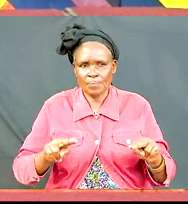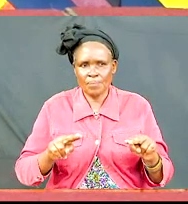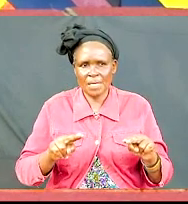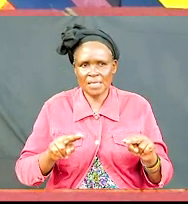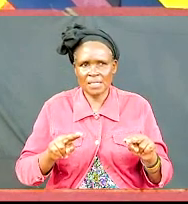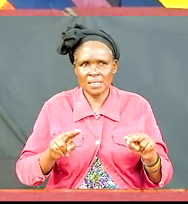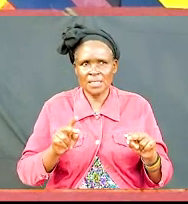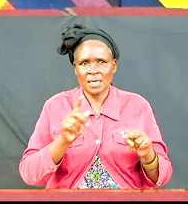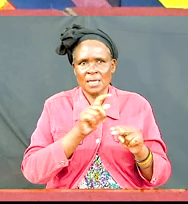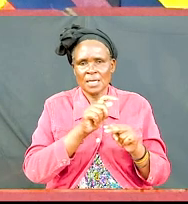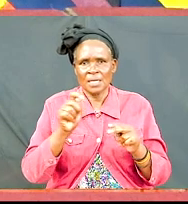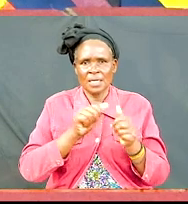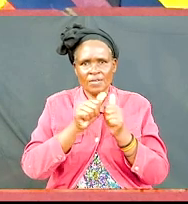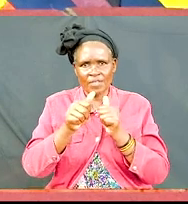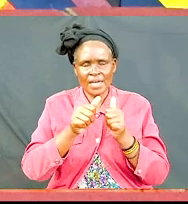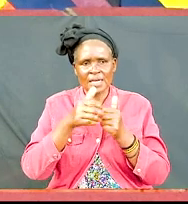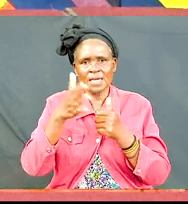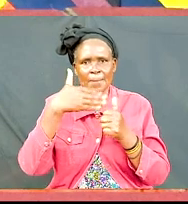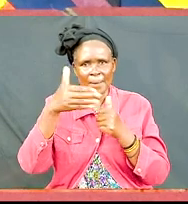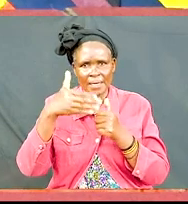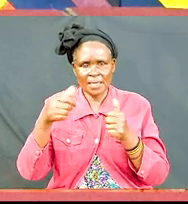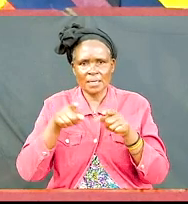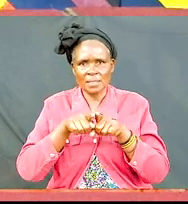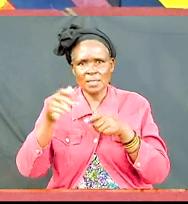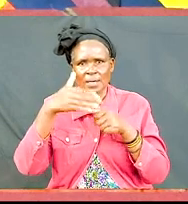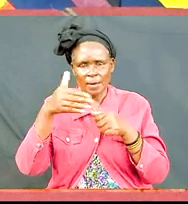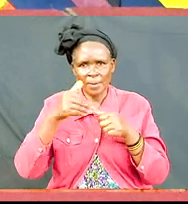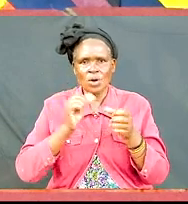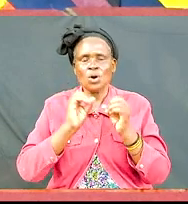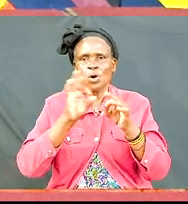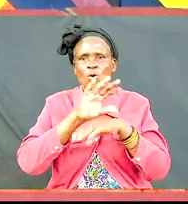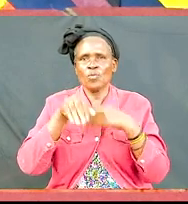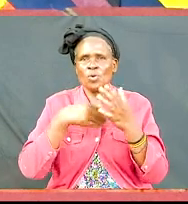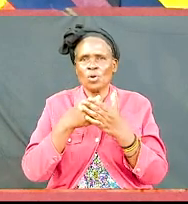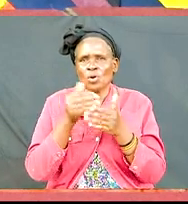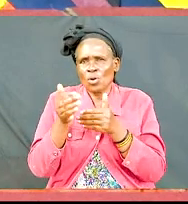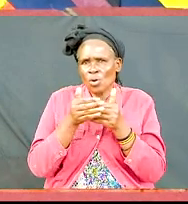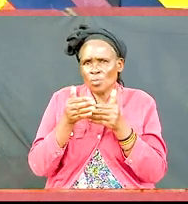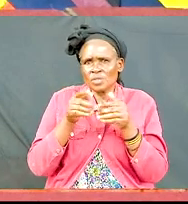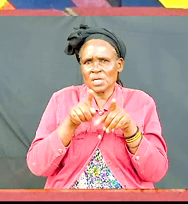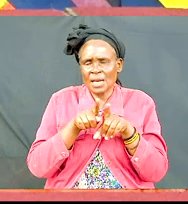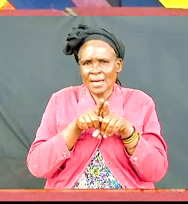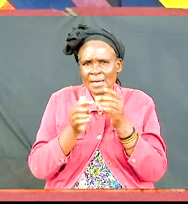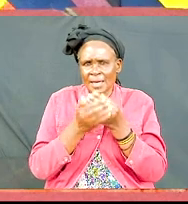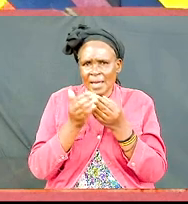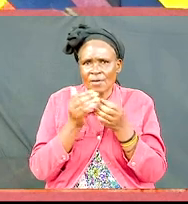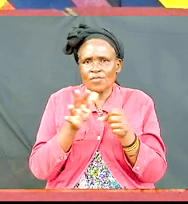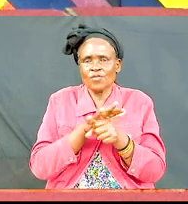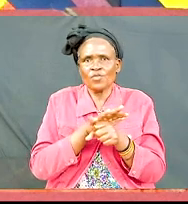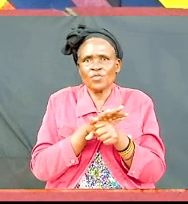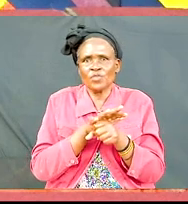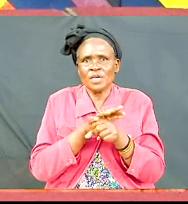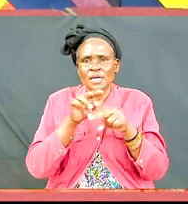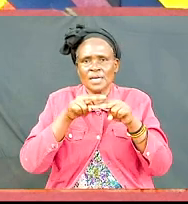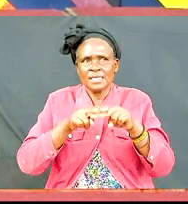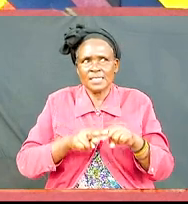They first painted a canvas depicting a boy that was almost like carefree, sitting